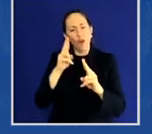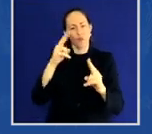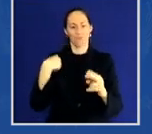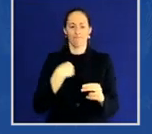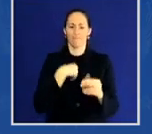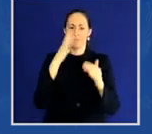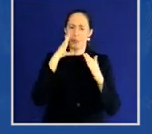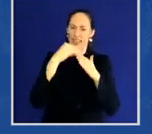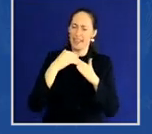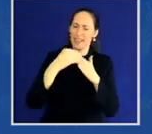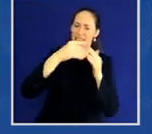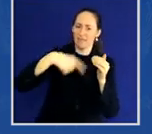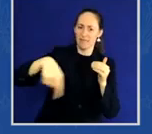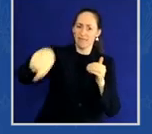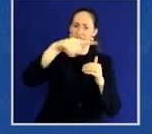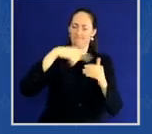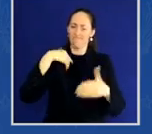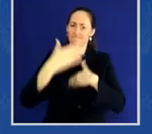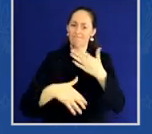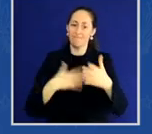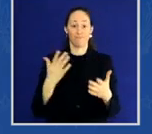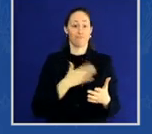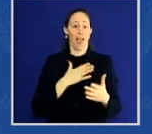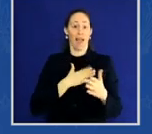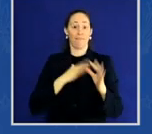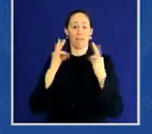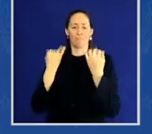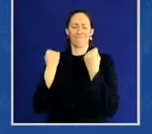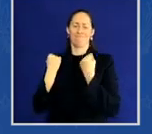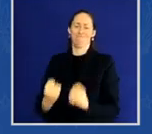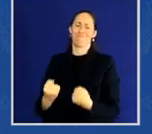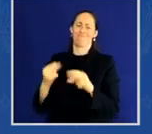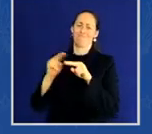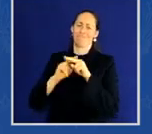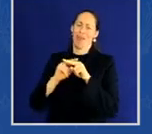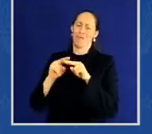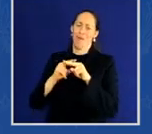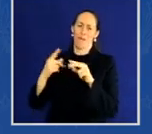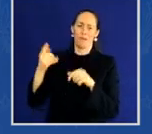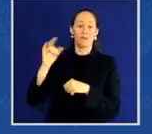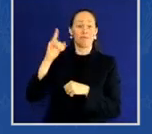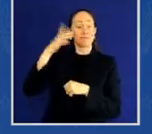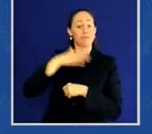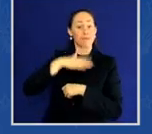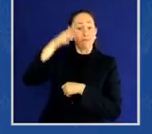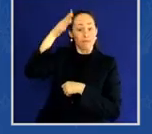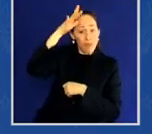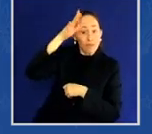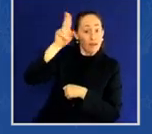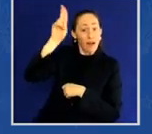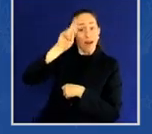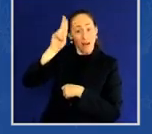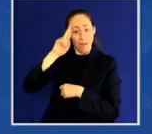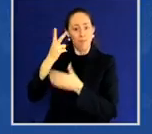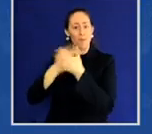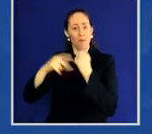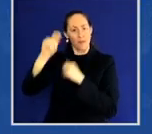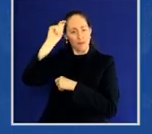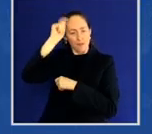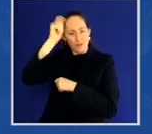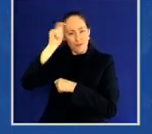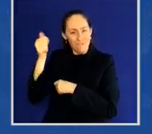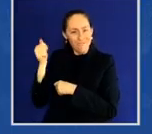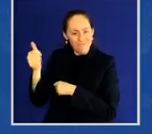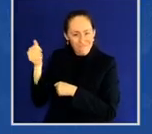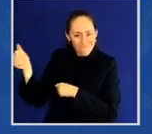fellow Amtrak colleagues do. My father and uncle were both locomotive engineers. My brother David was an Amtrak